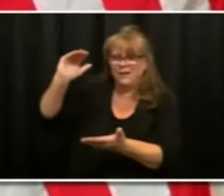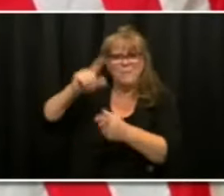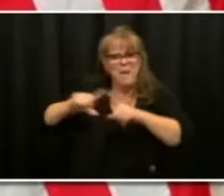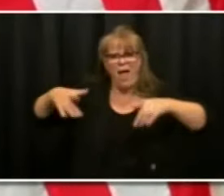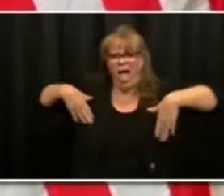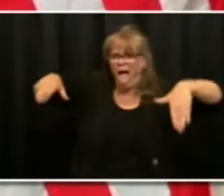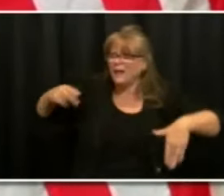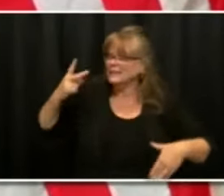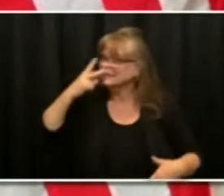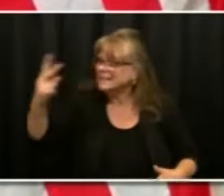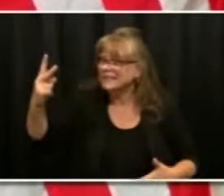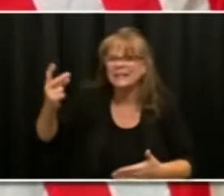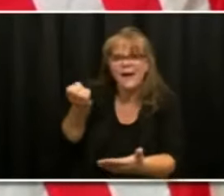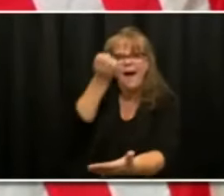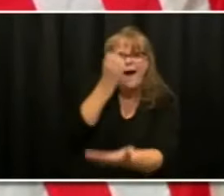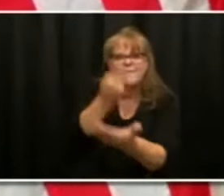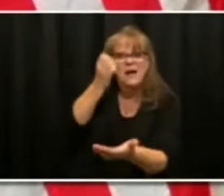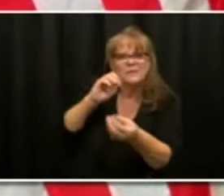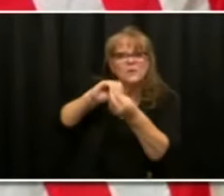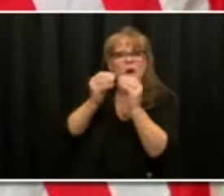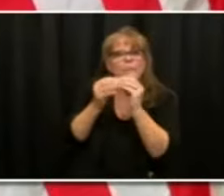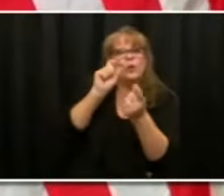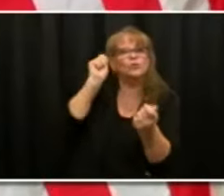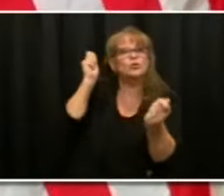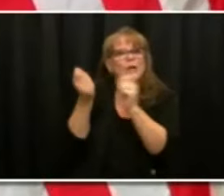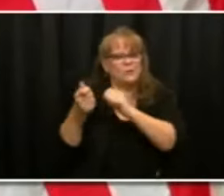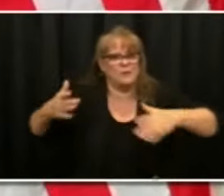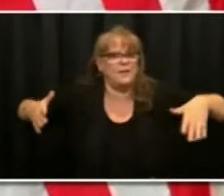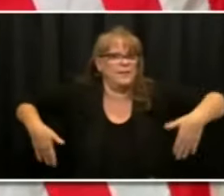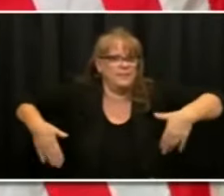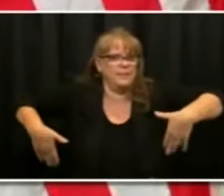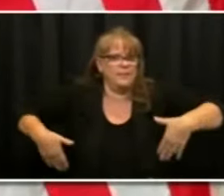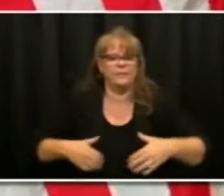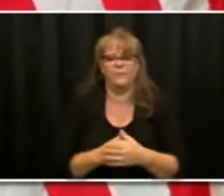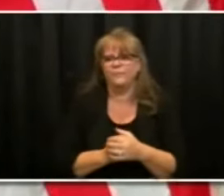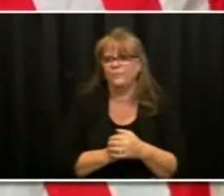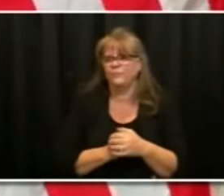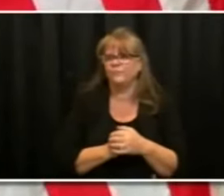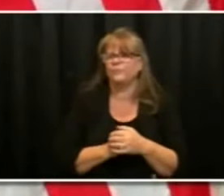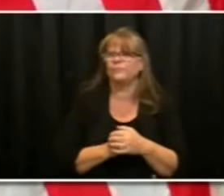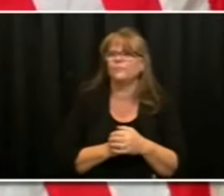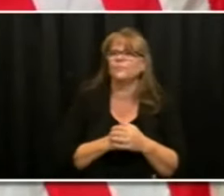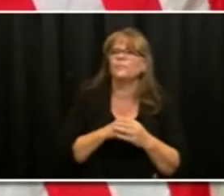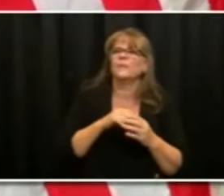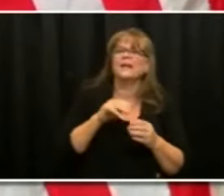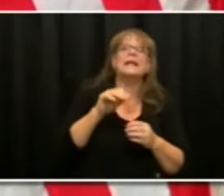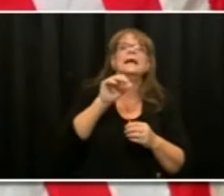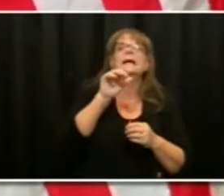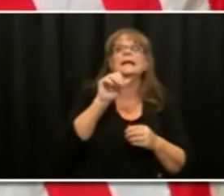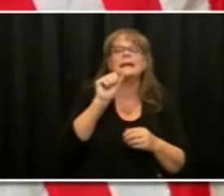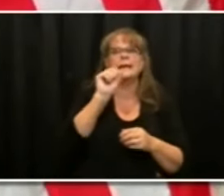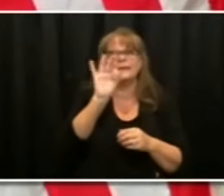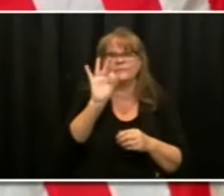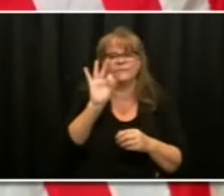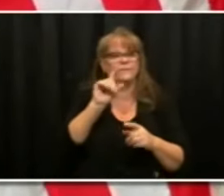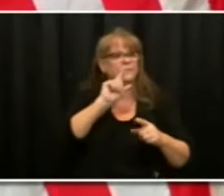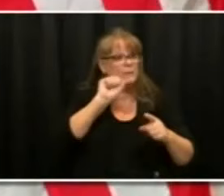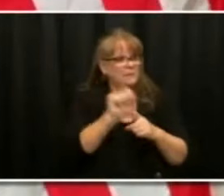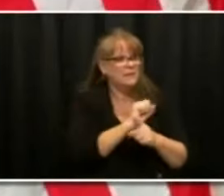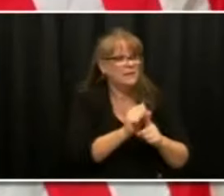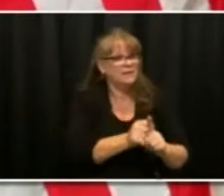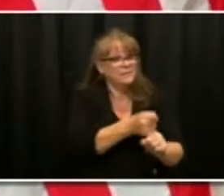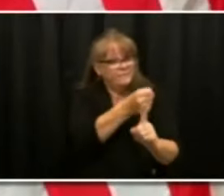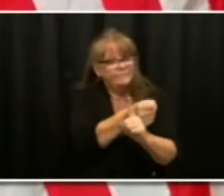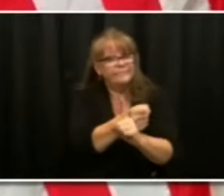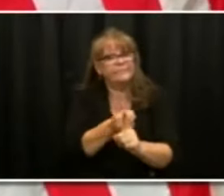Given that, it's better to get it now than it was in March. It will be better to get it in January or February than